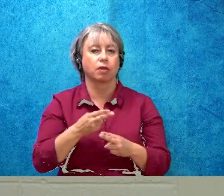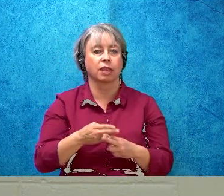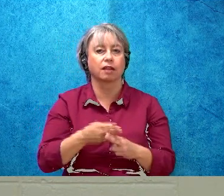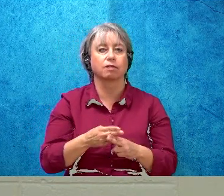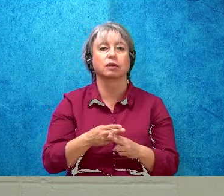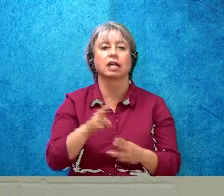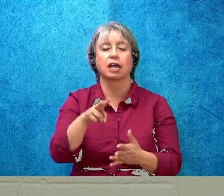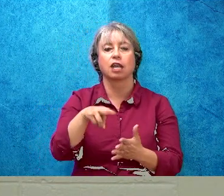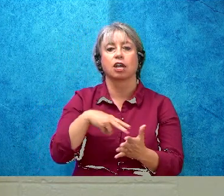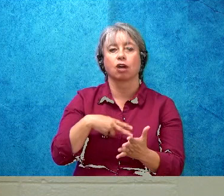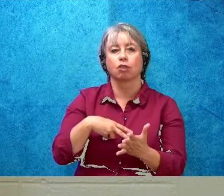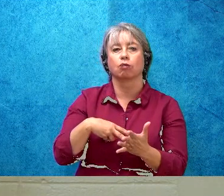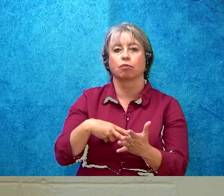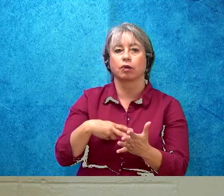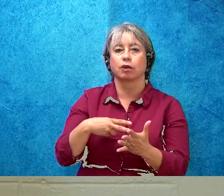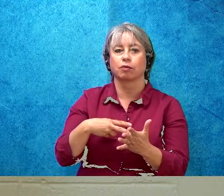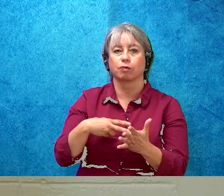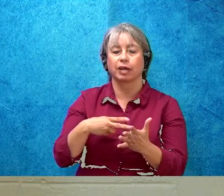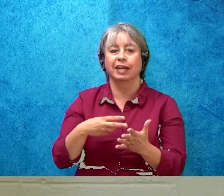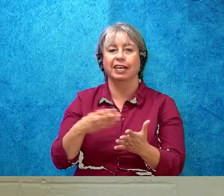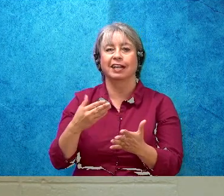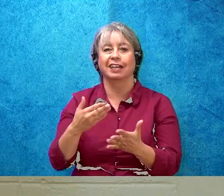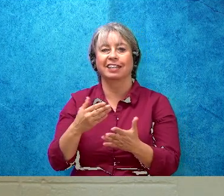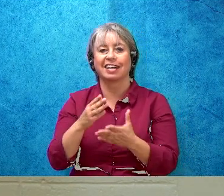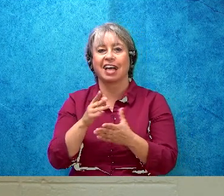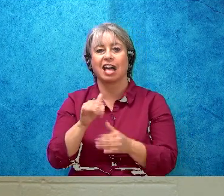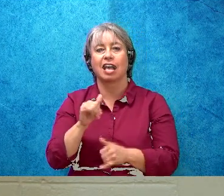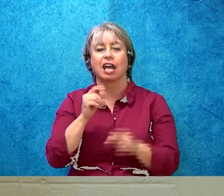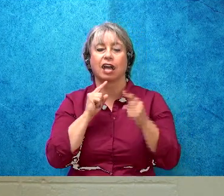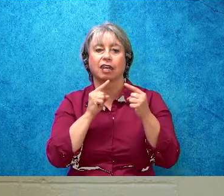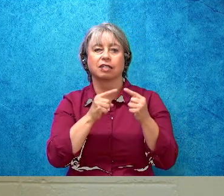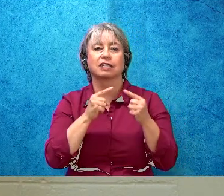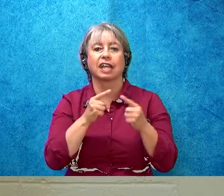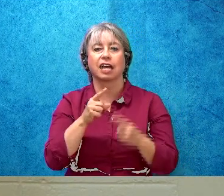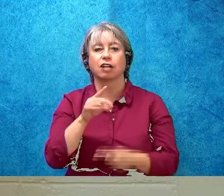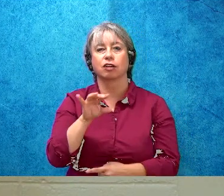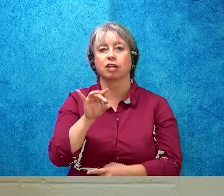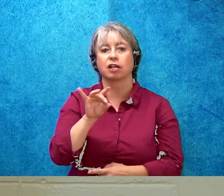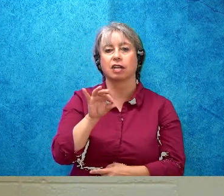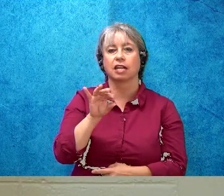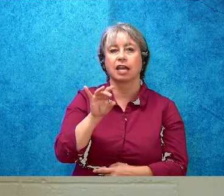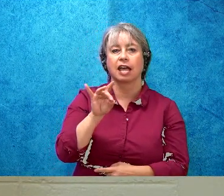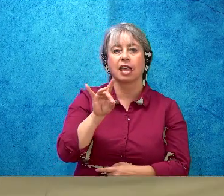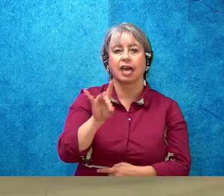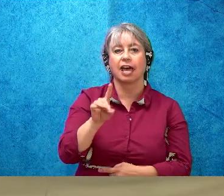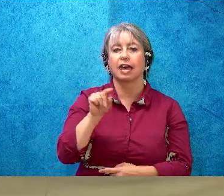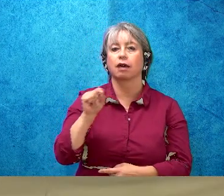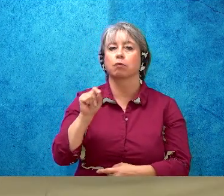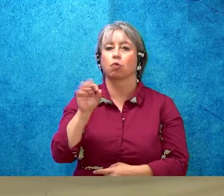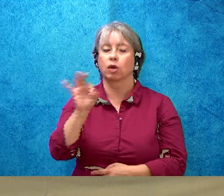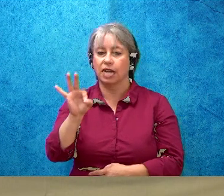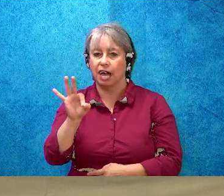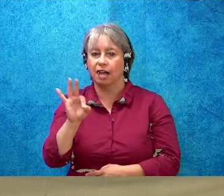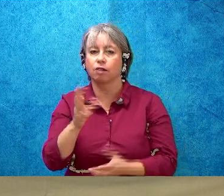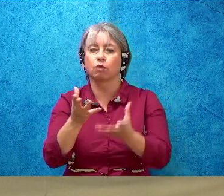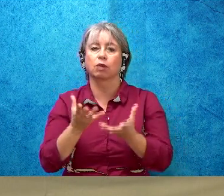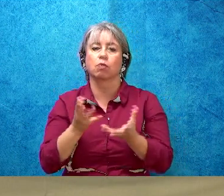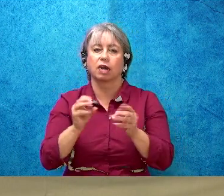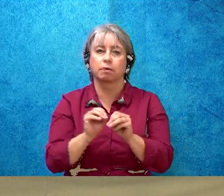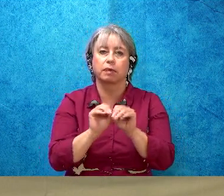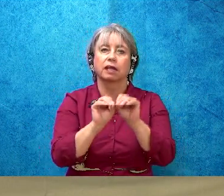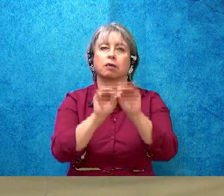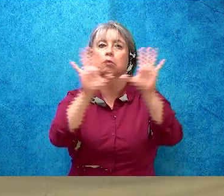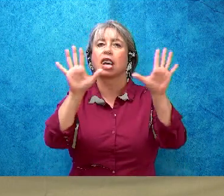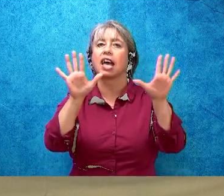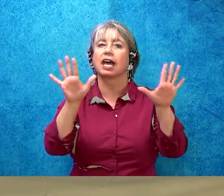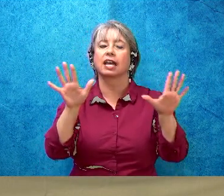Literature Standard 8.9, okay? So our goal is to demystify that for you. We want to make it plain, we want to make it clear. And I'm